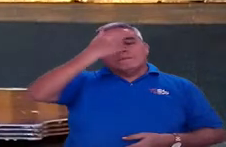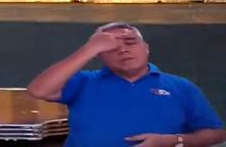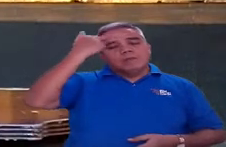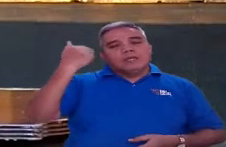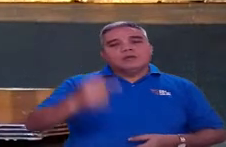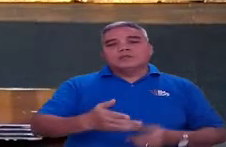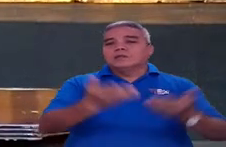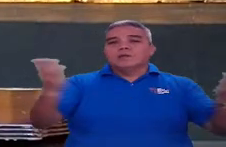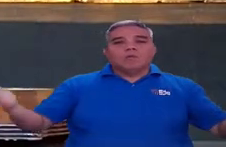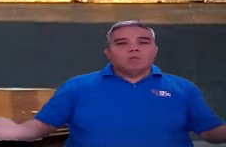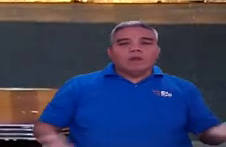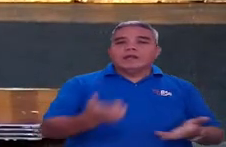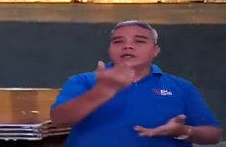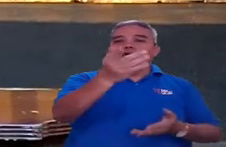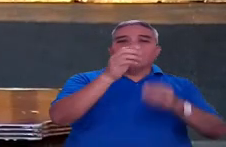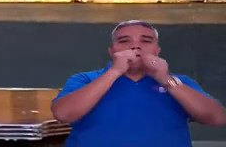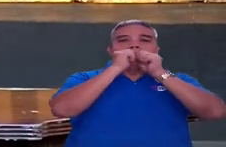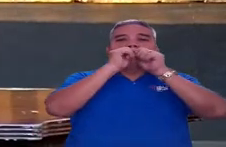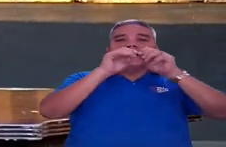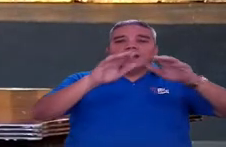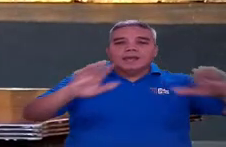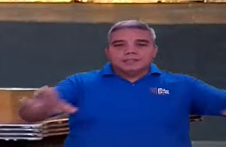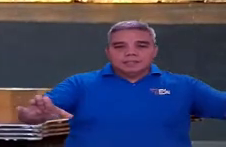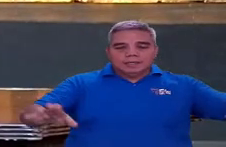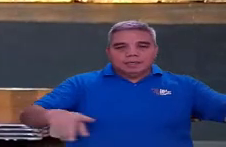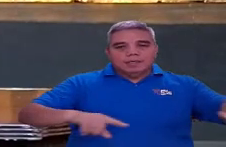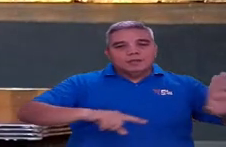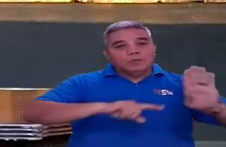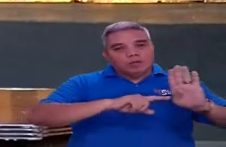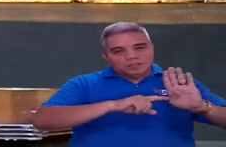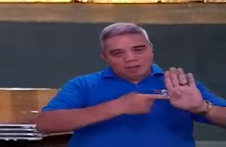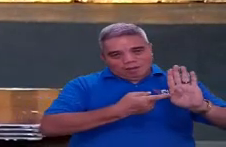Because that is where your blessing is lying.